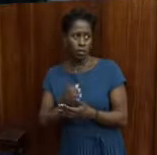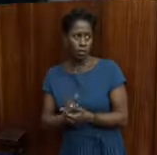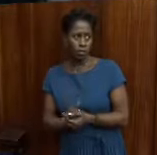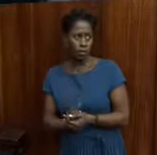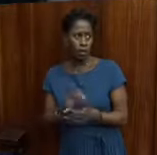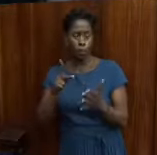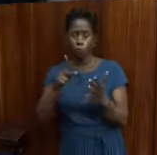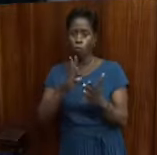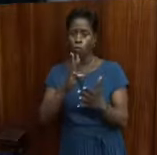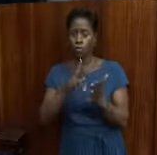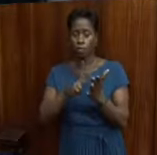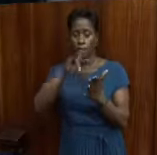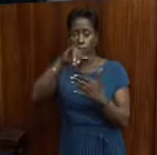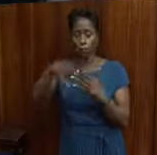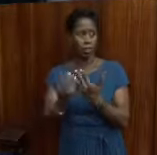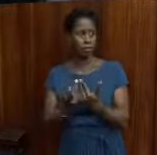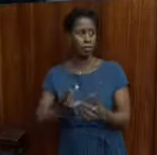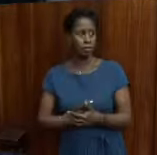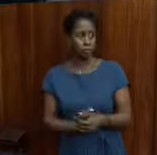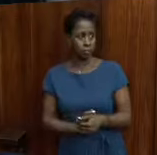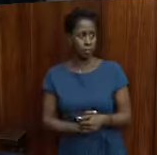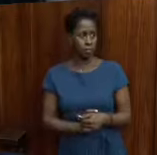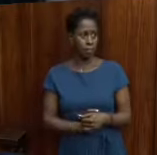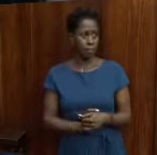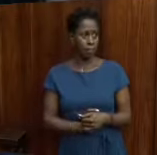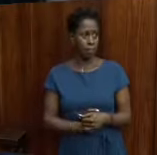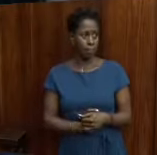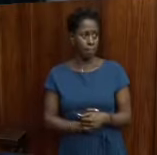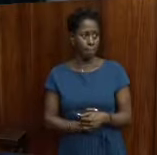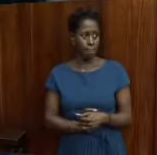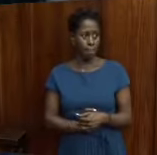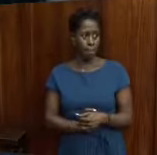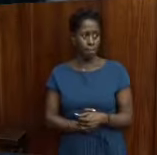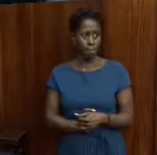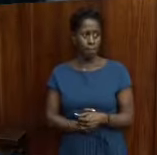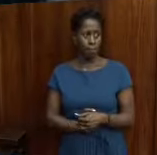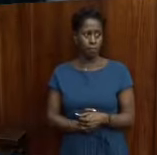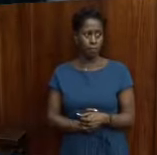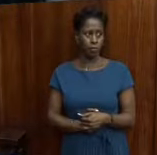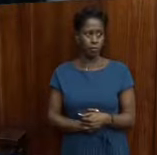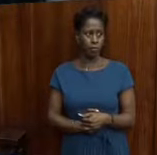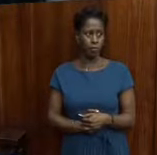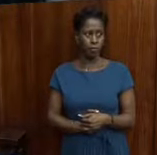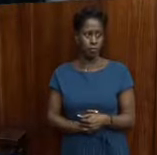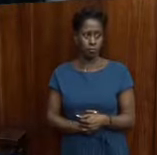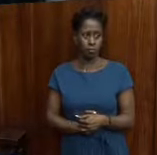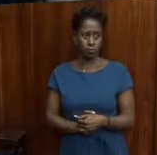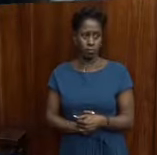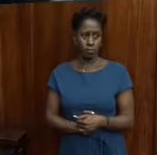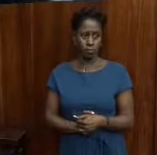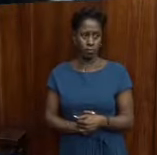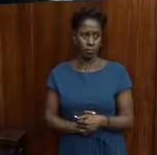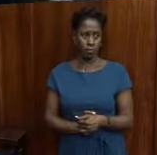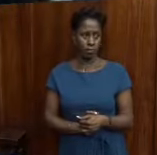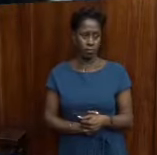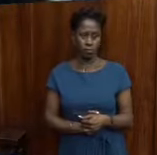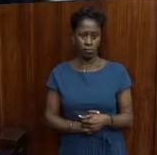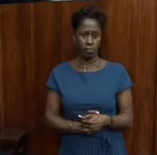The Viewfort Water Supply Redevelopment Project, which is being executed by